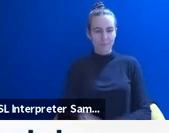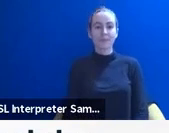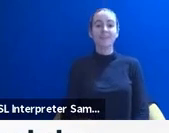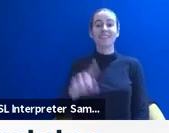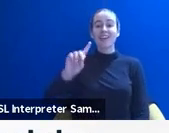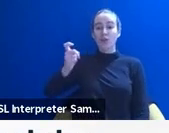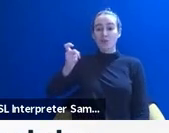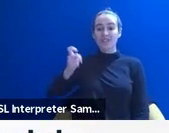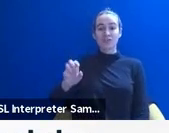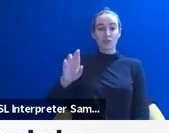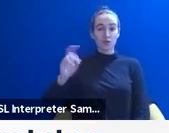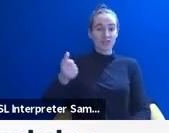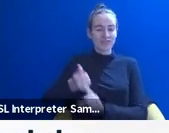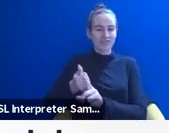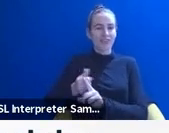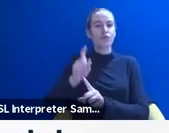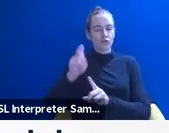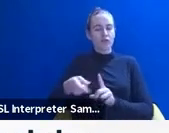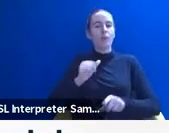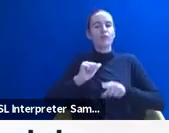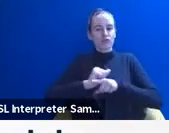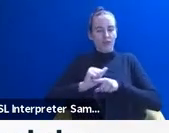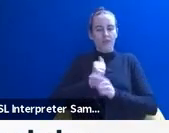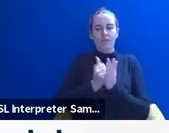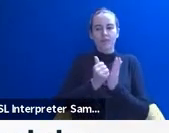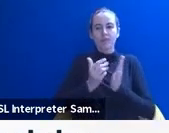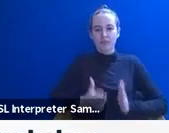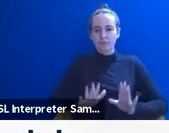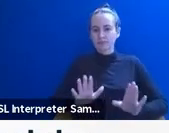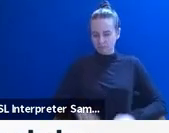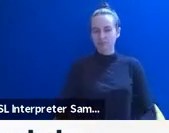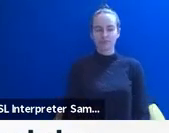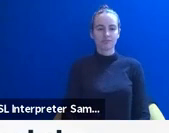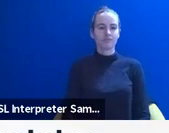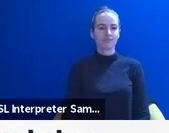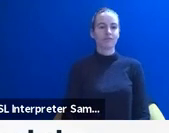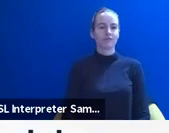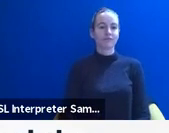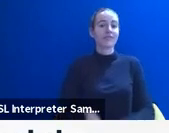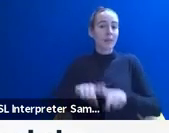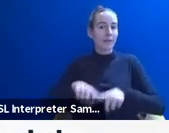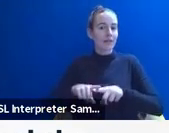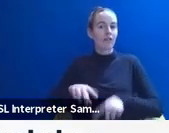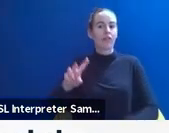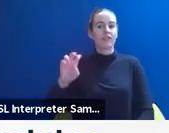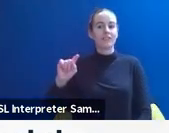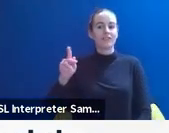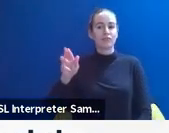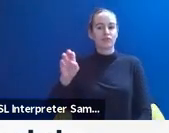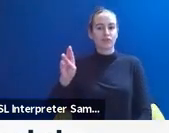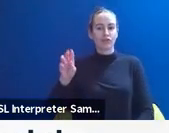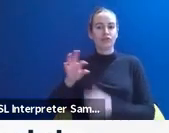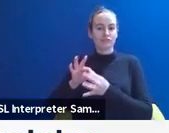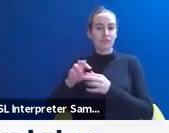and prescription should be completed by a trained therapist. Depending on the vestibular-related problems, 3